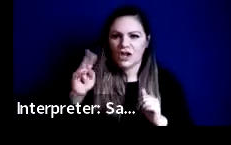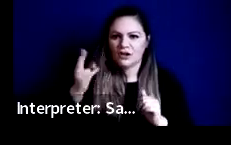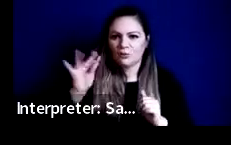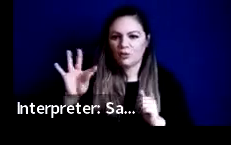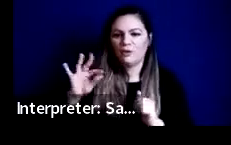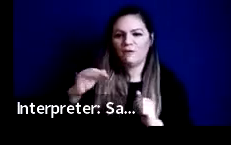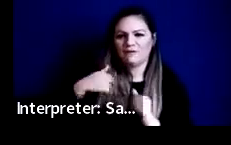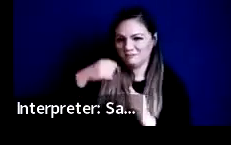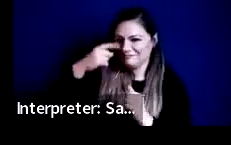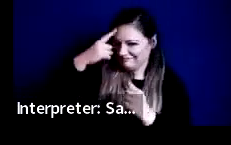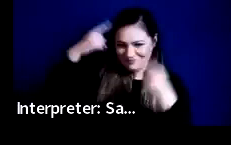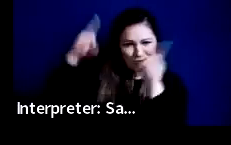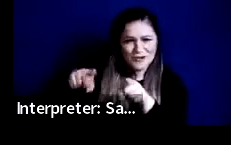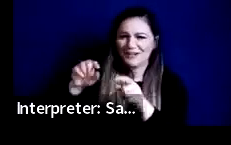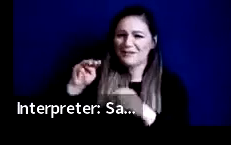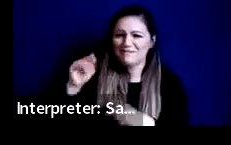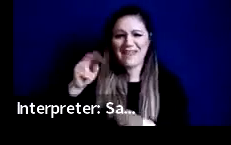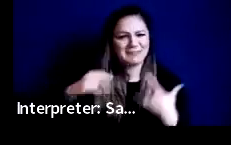to get into this discussion.